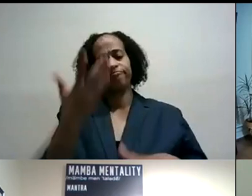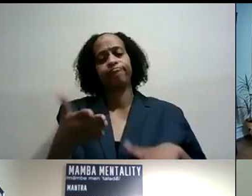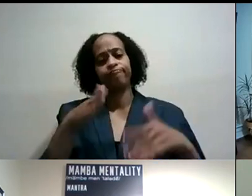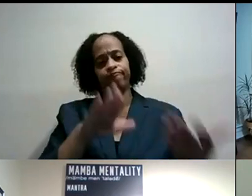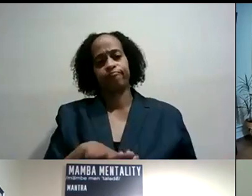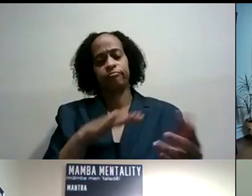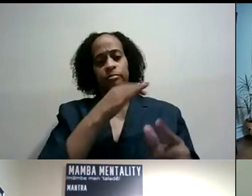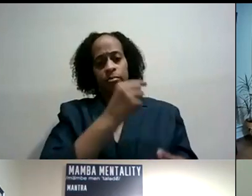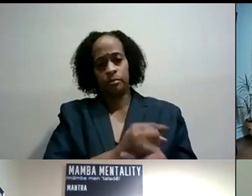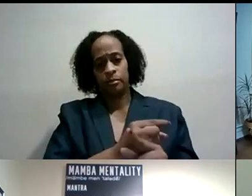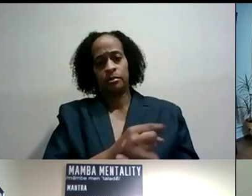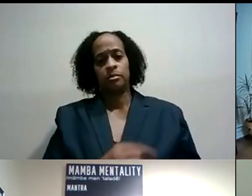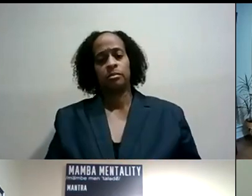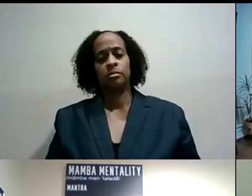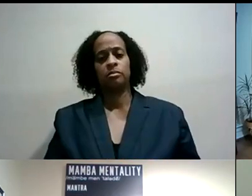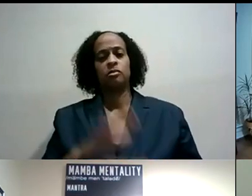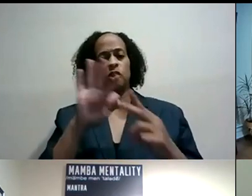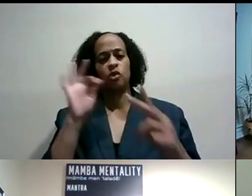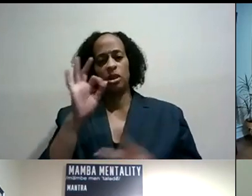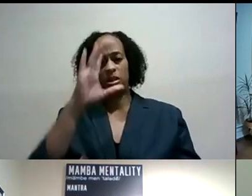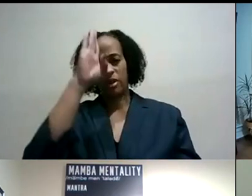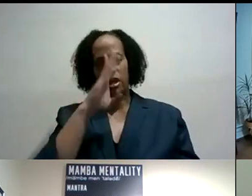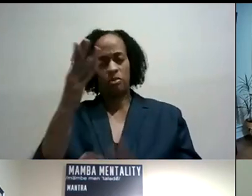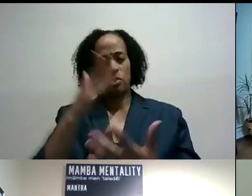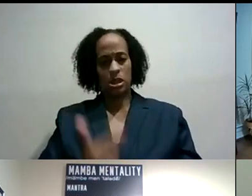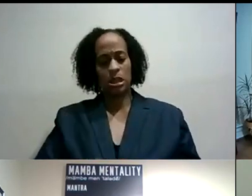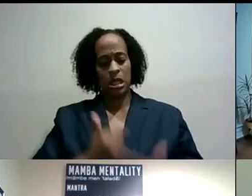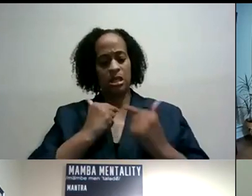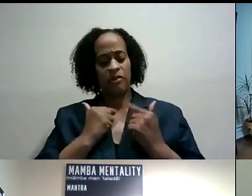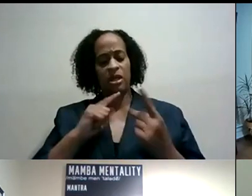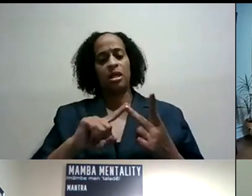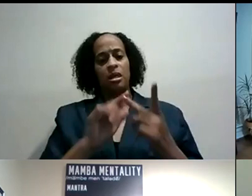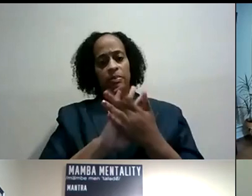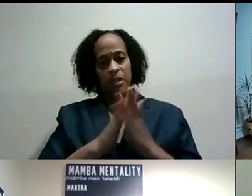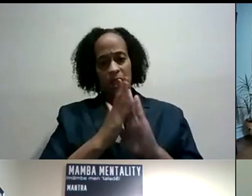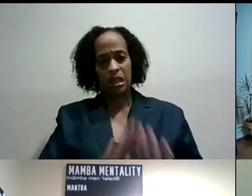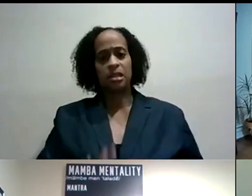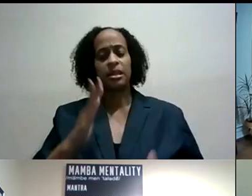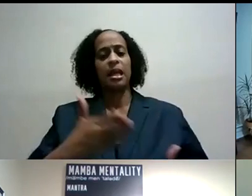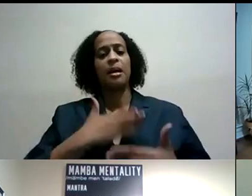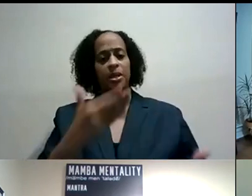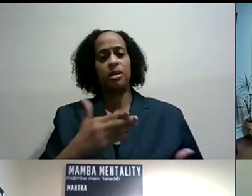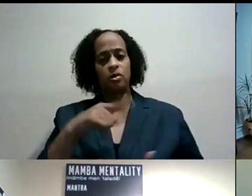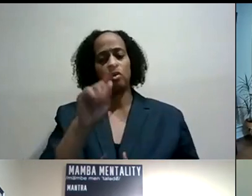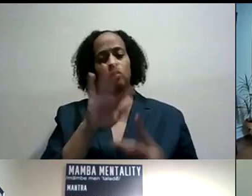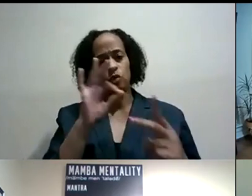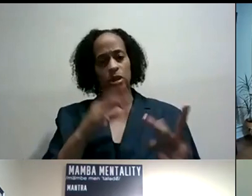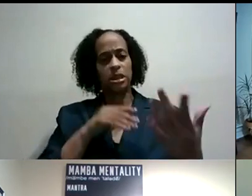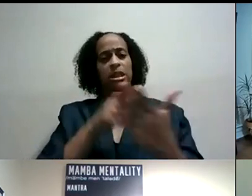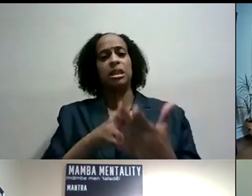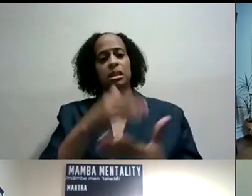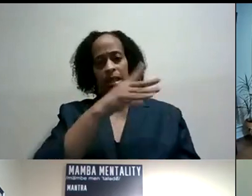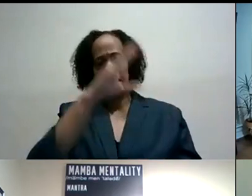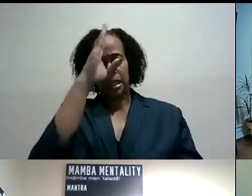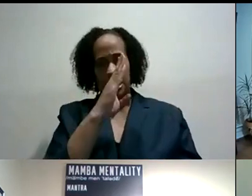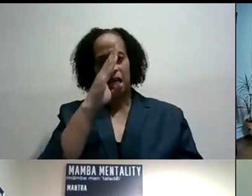right? Your choice for God brings life, peace, and happiness. Your choice against God